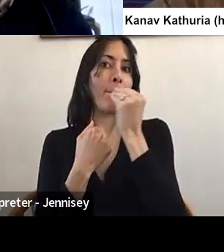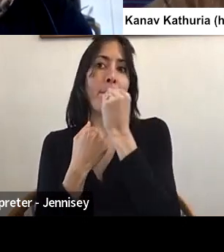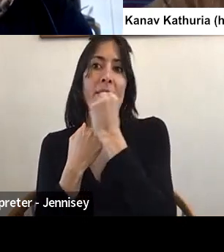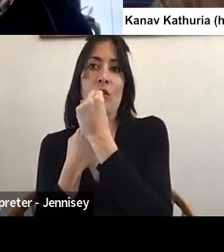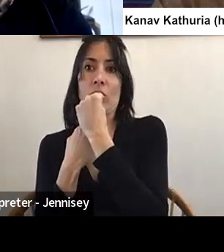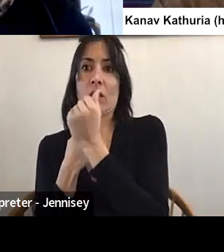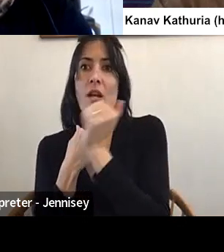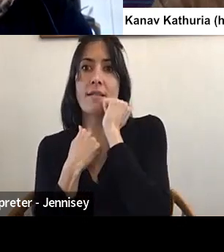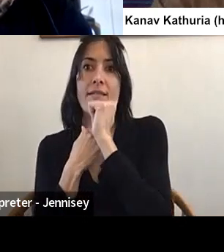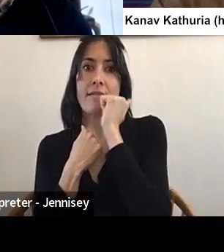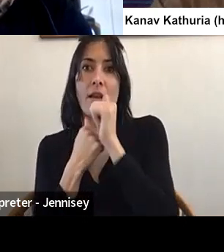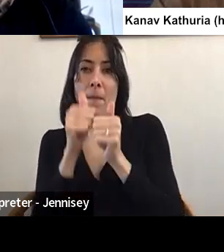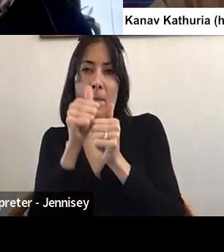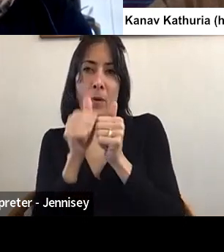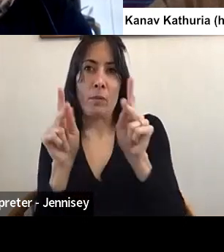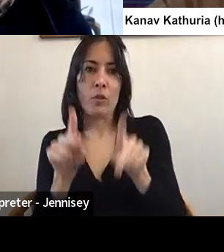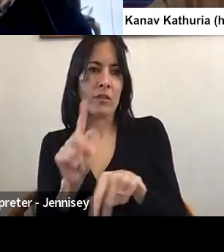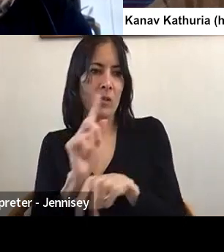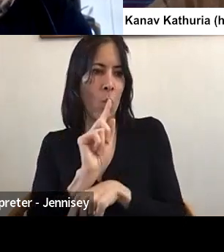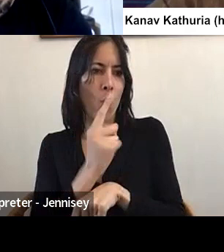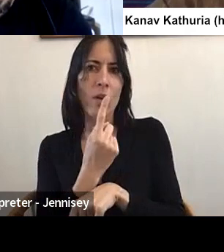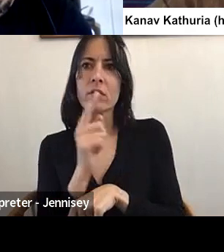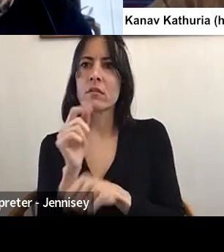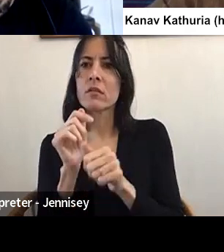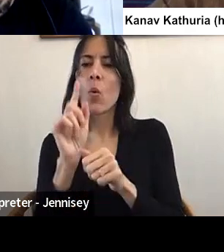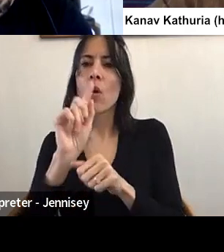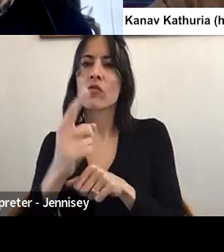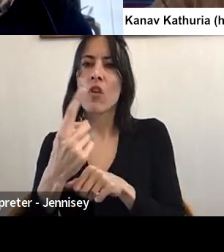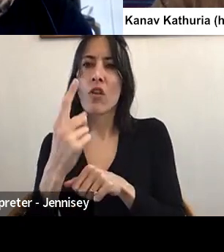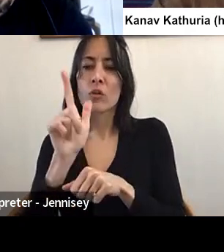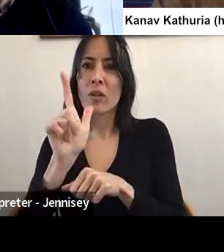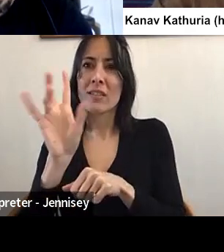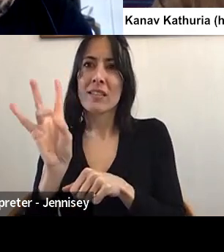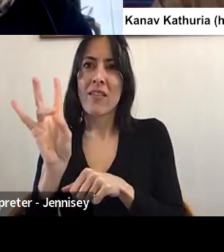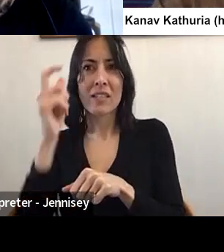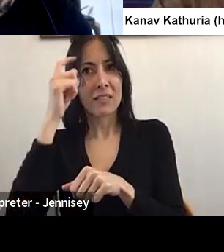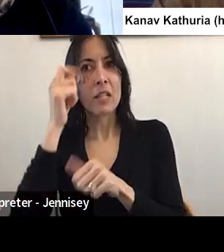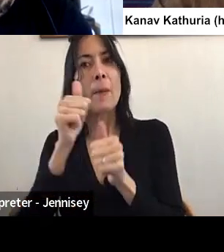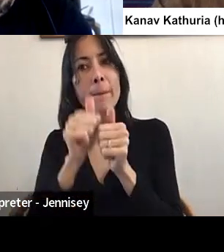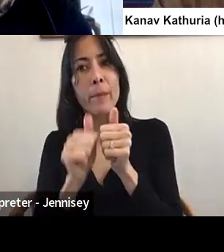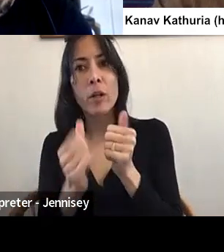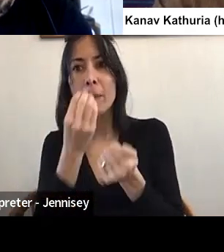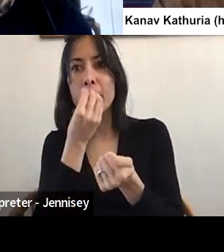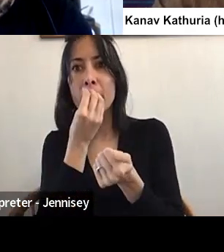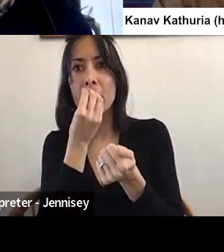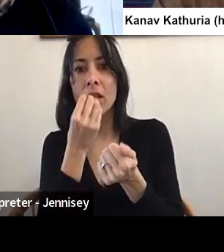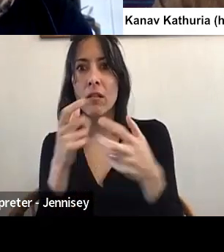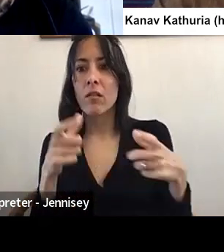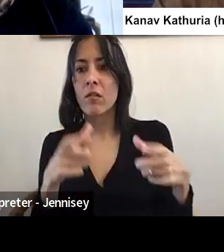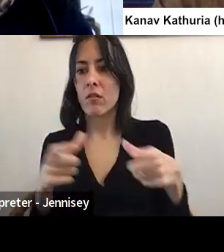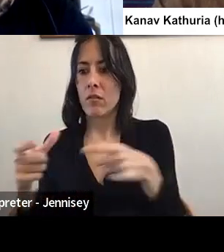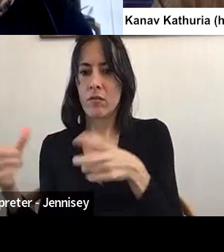average, right? That comes down to $1.27 per meal, which changes to, you know, the